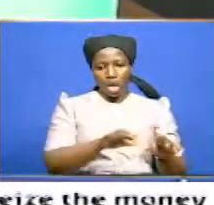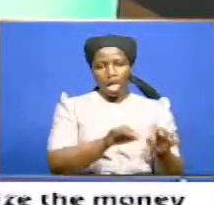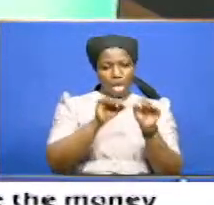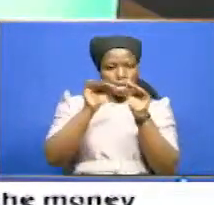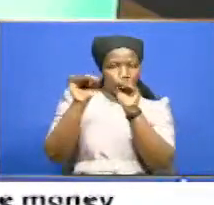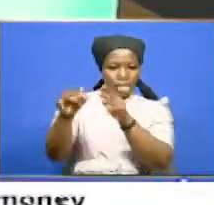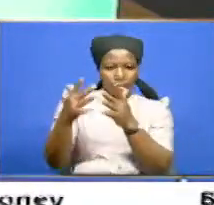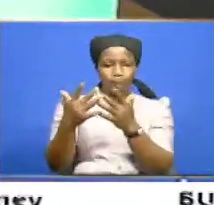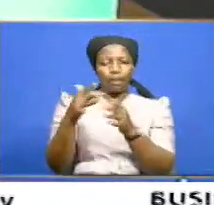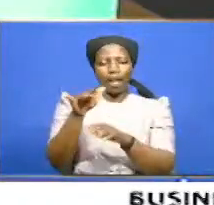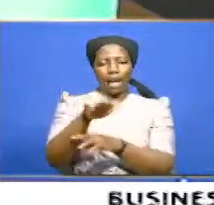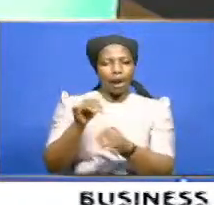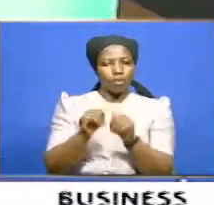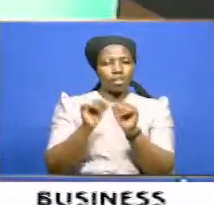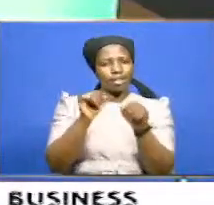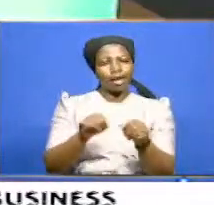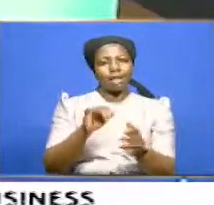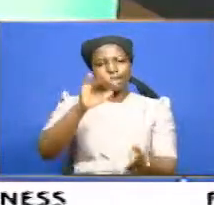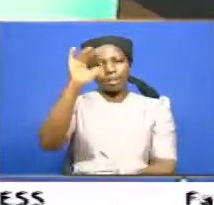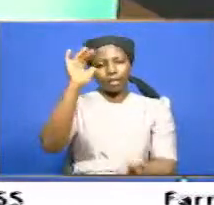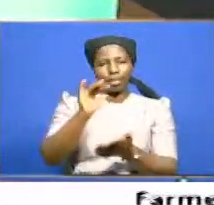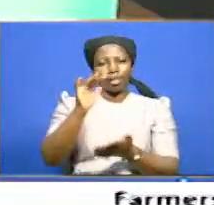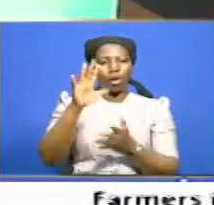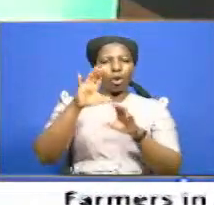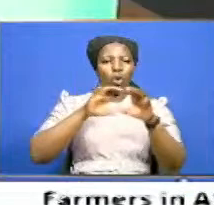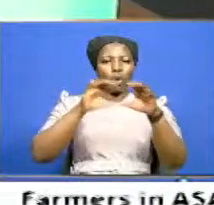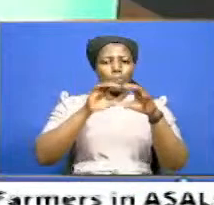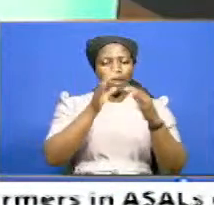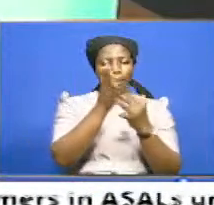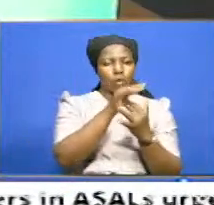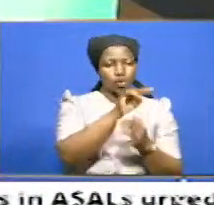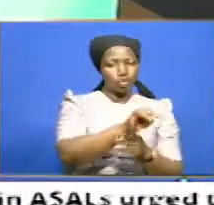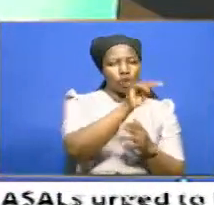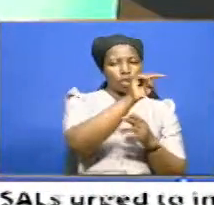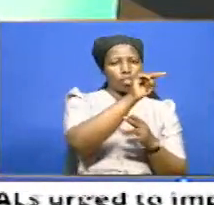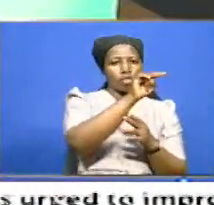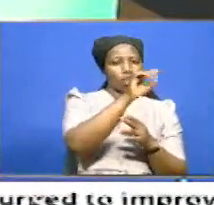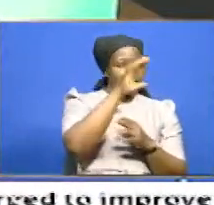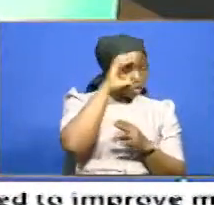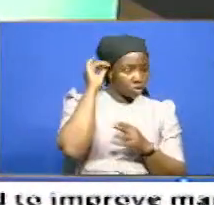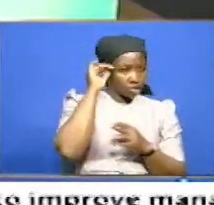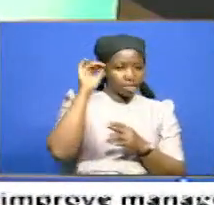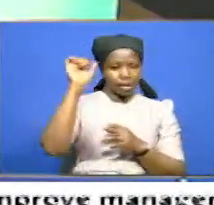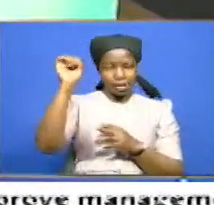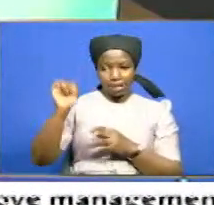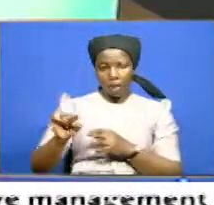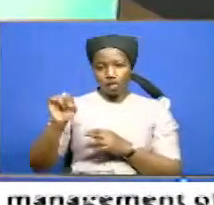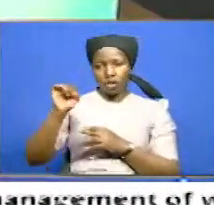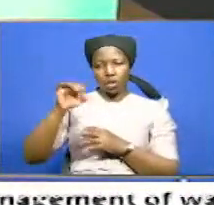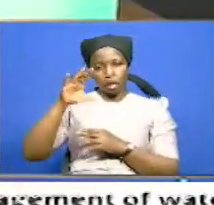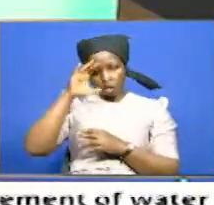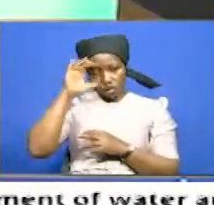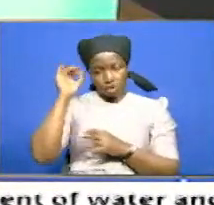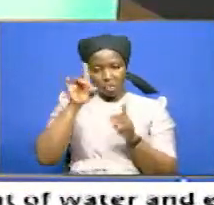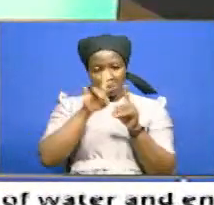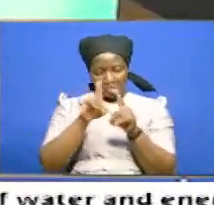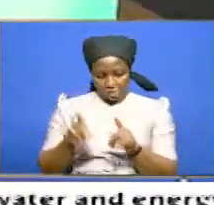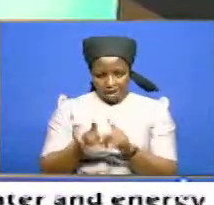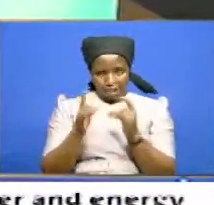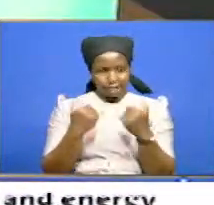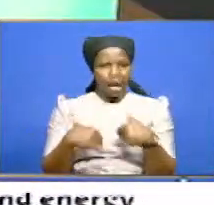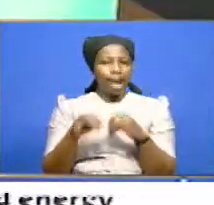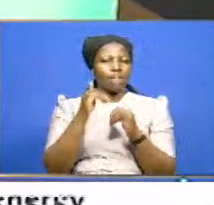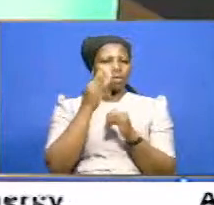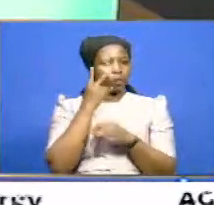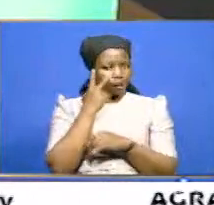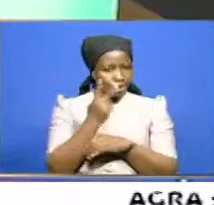to ease, communication between North Coast and South Coast. We are also trying to figure out what time the